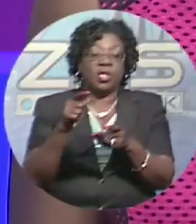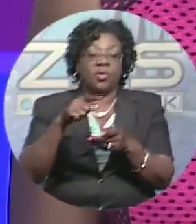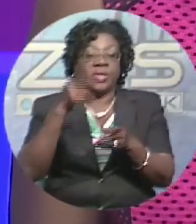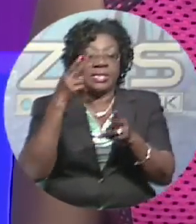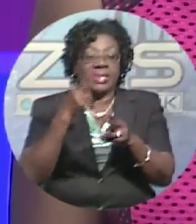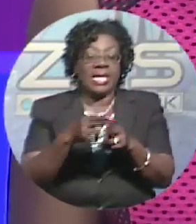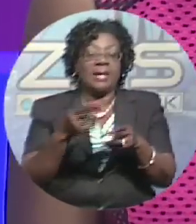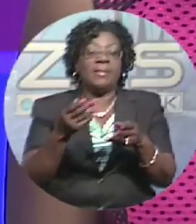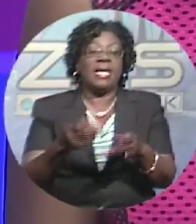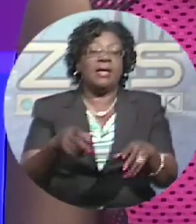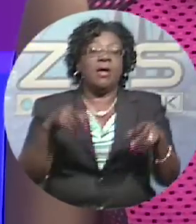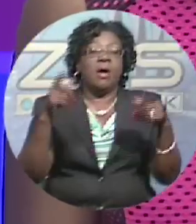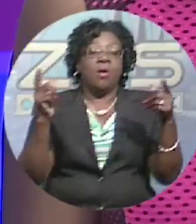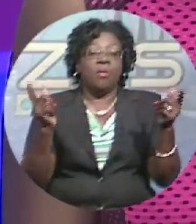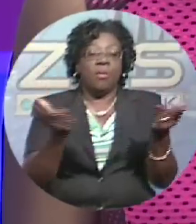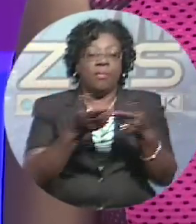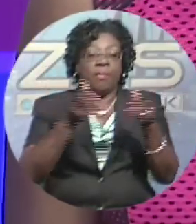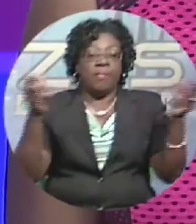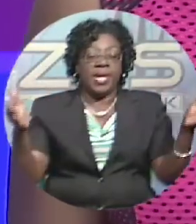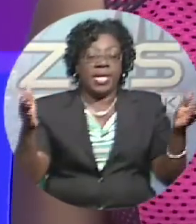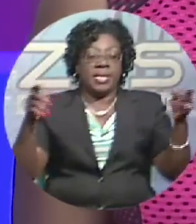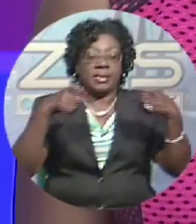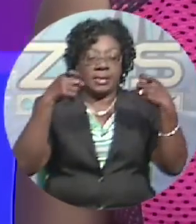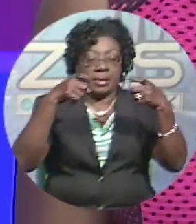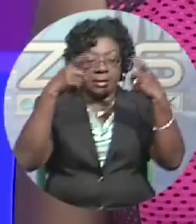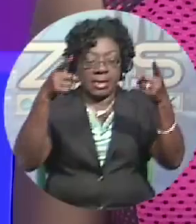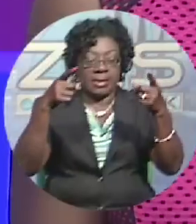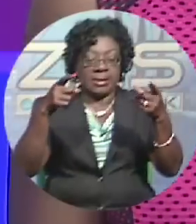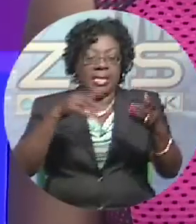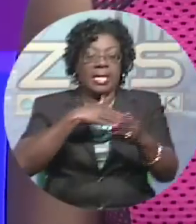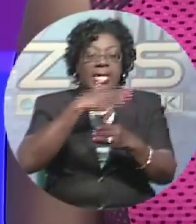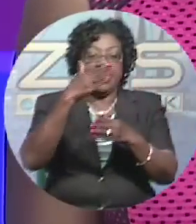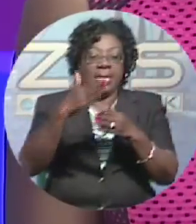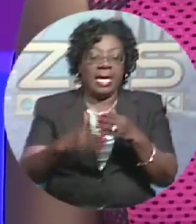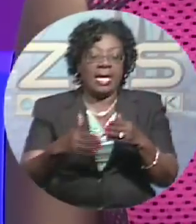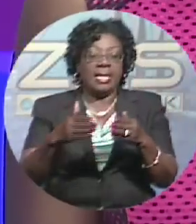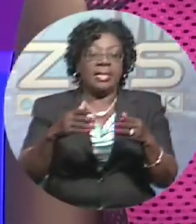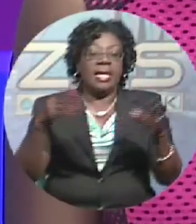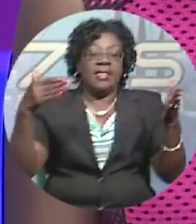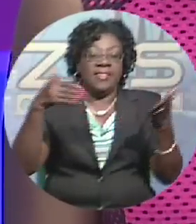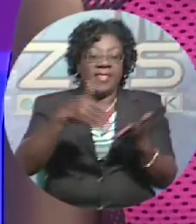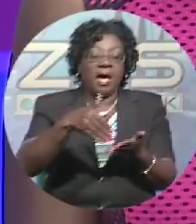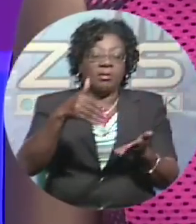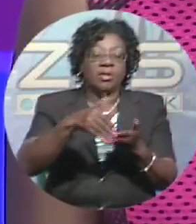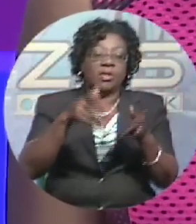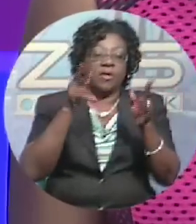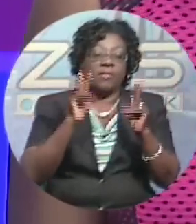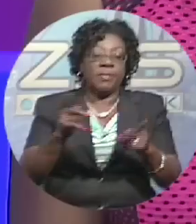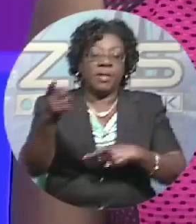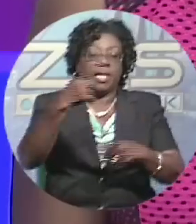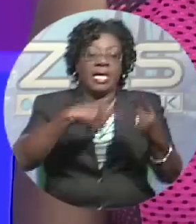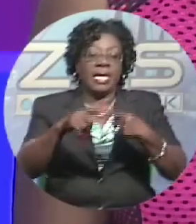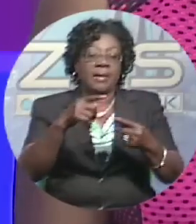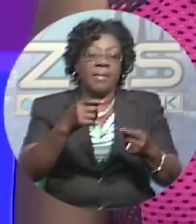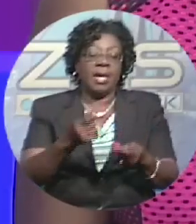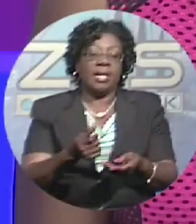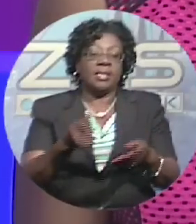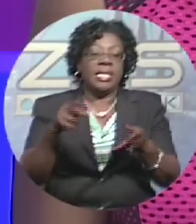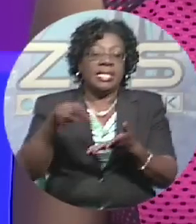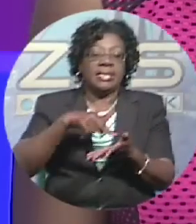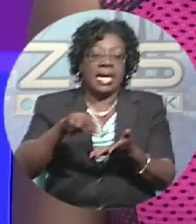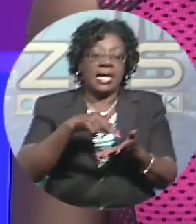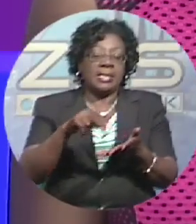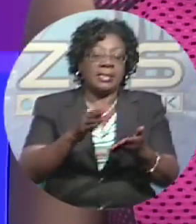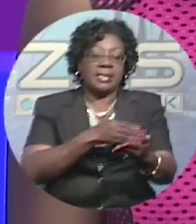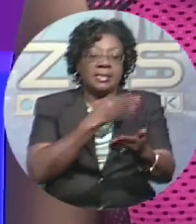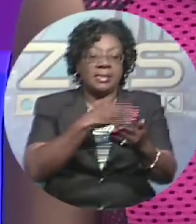despite many hurdles leading up to it. But in the end, it all came together with thousands attending the cultural explosion and the stage set for